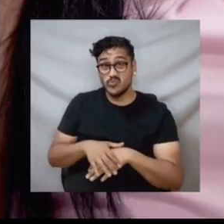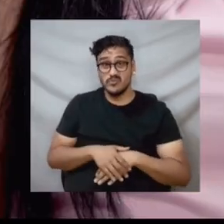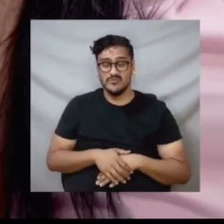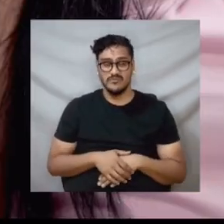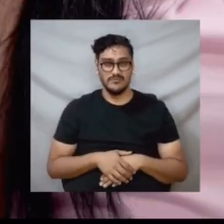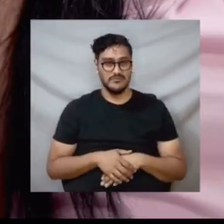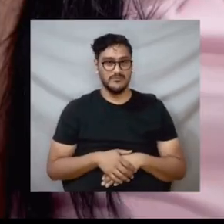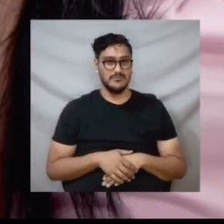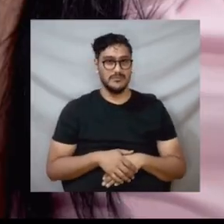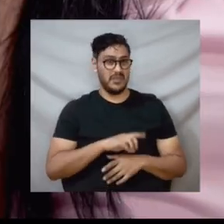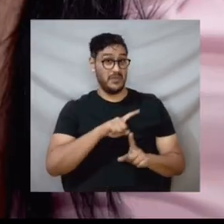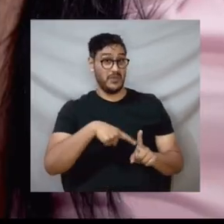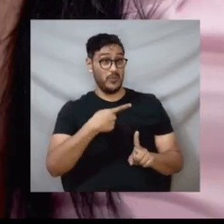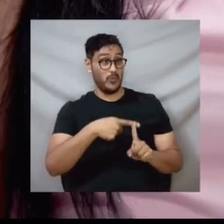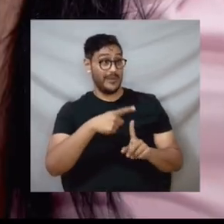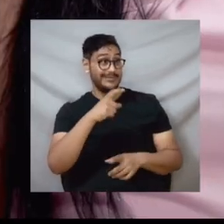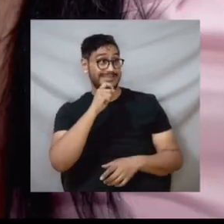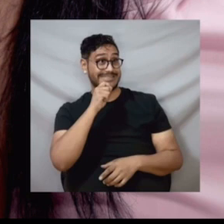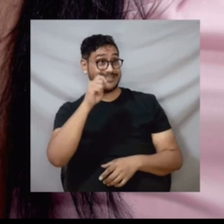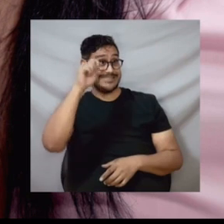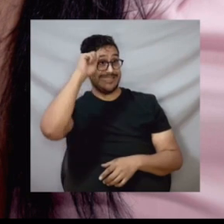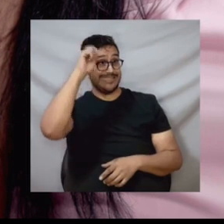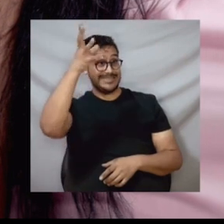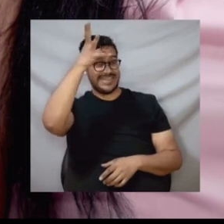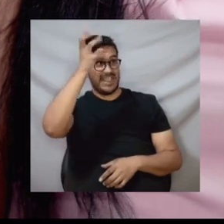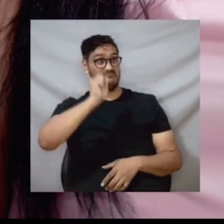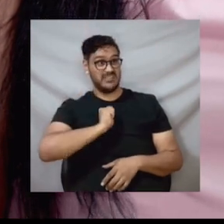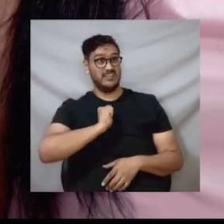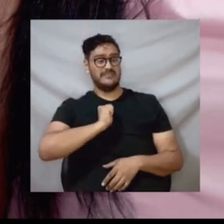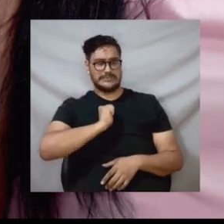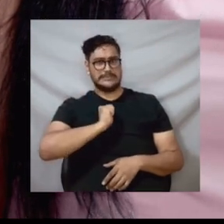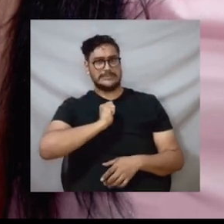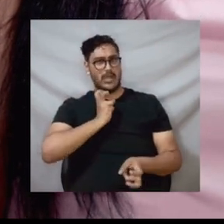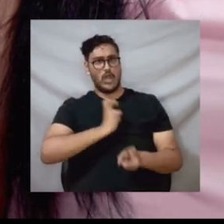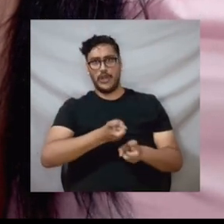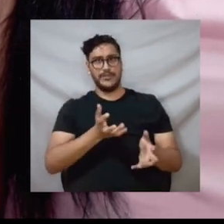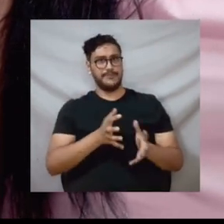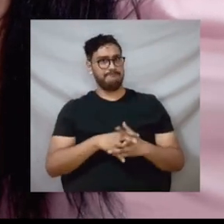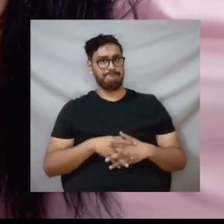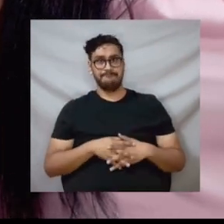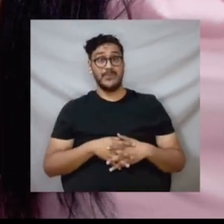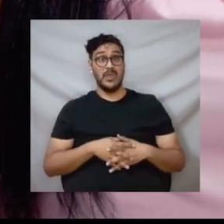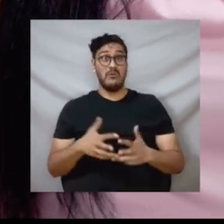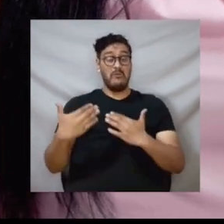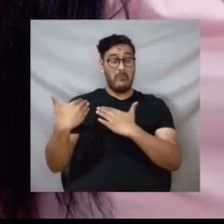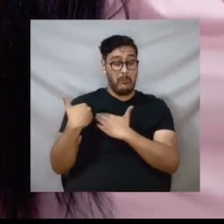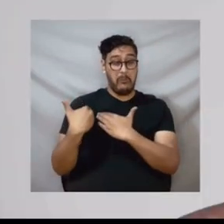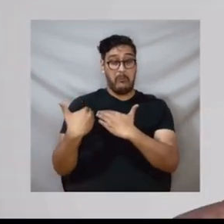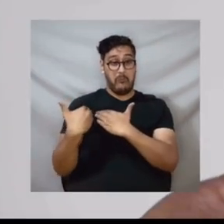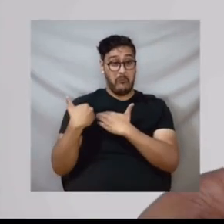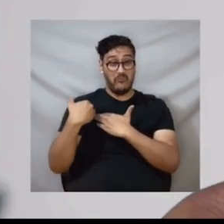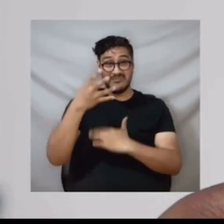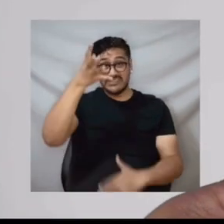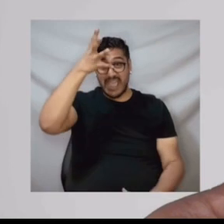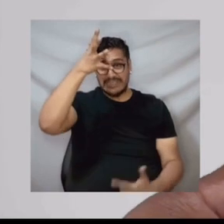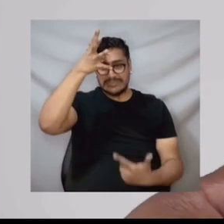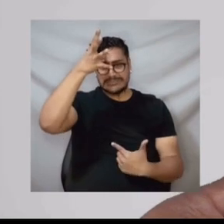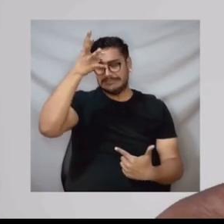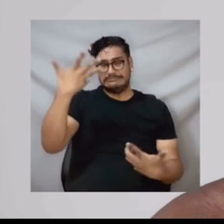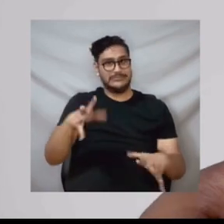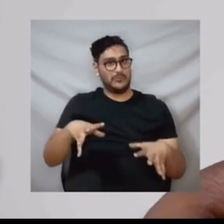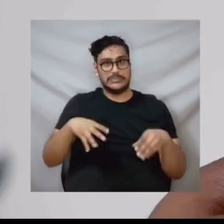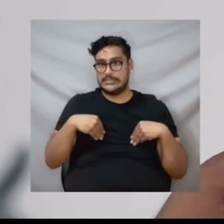it's okay to accept the responsibilities of being a dad adult decisions